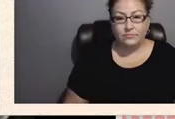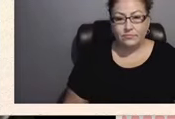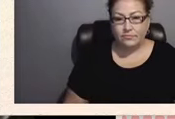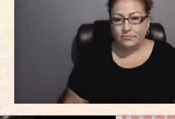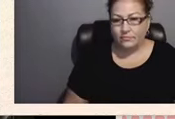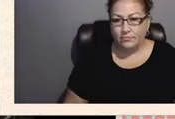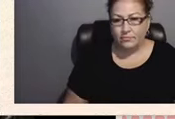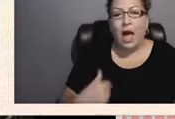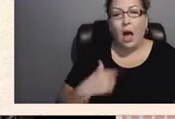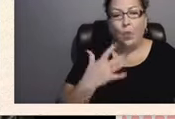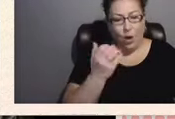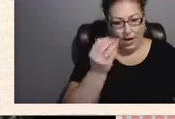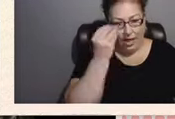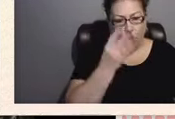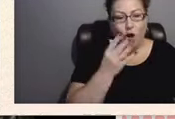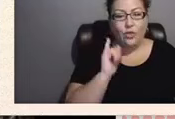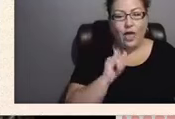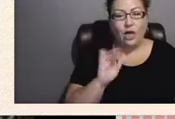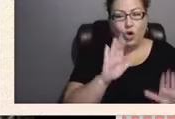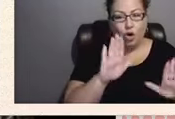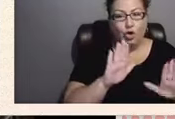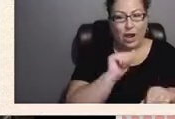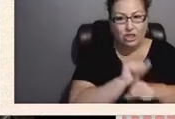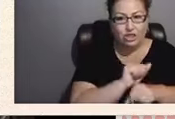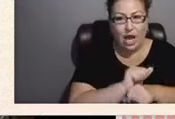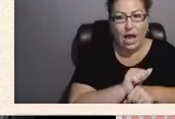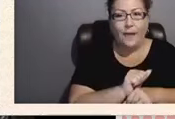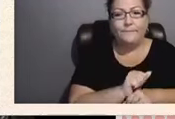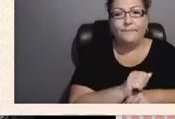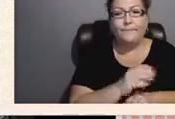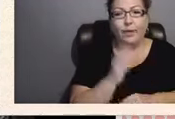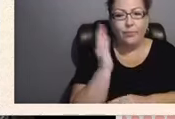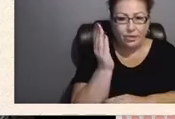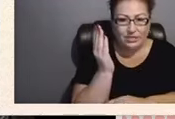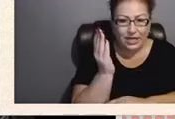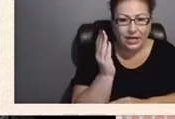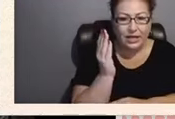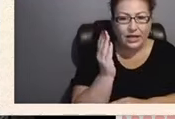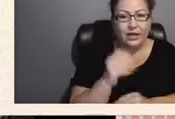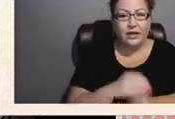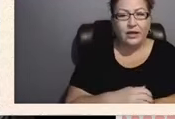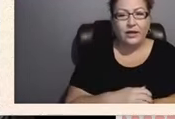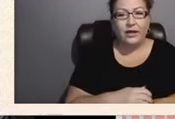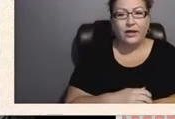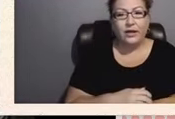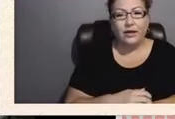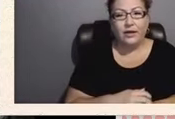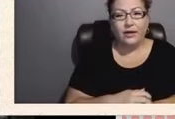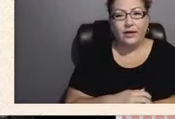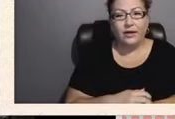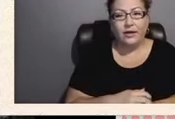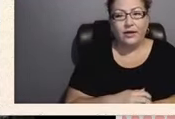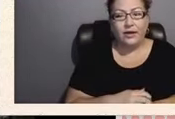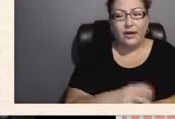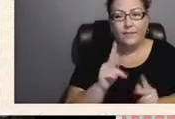done in visiting to have people that are looking for